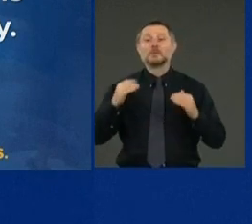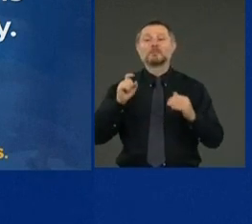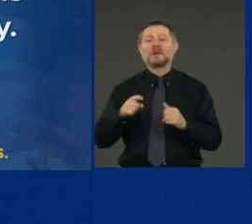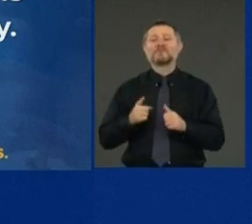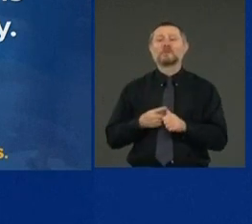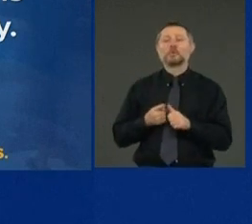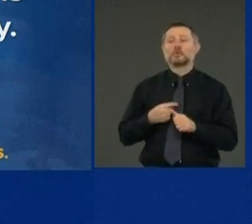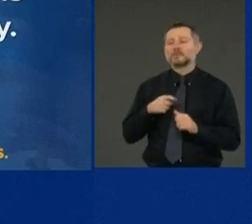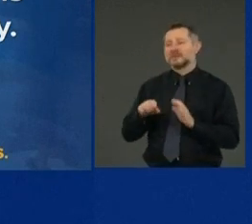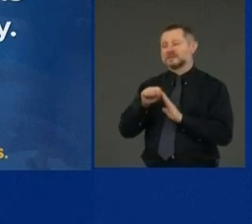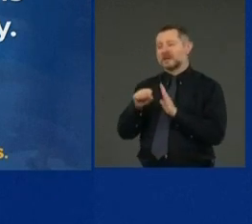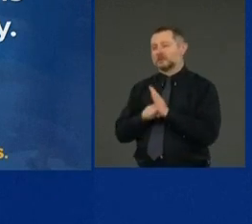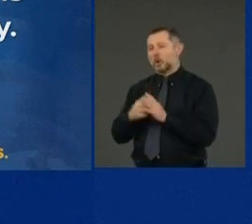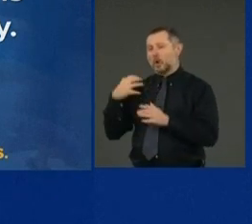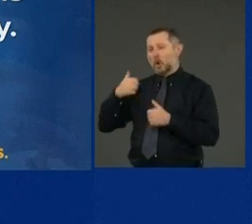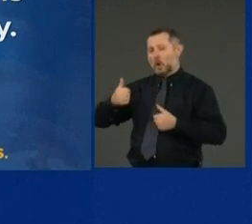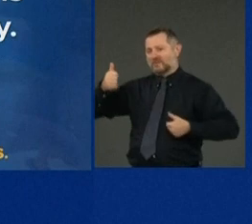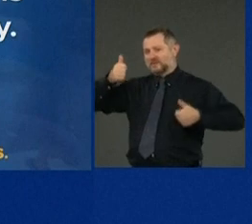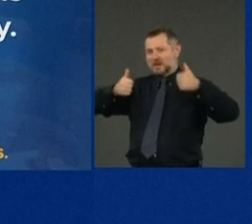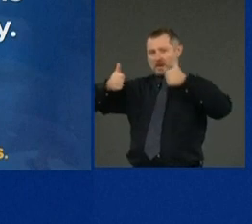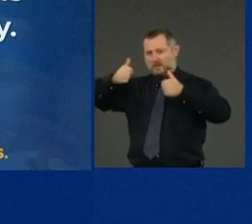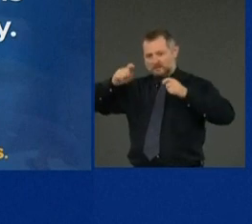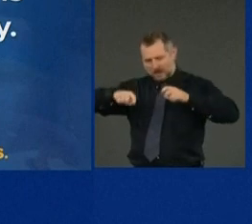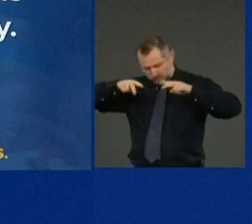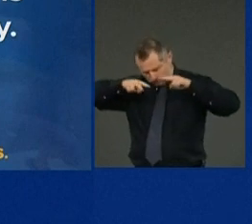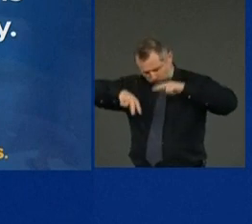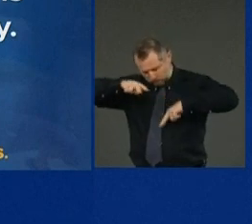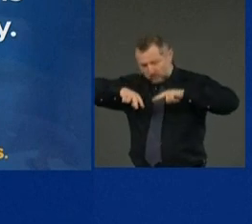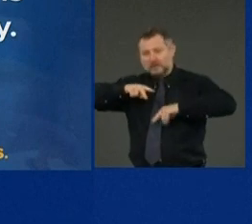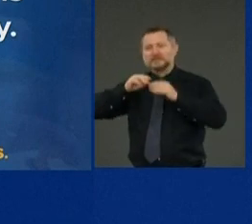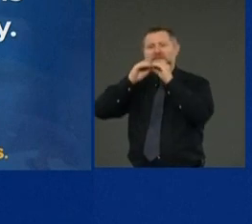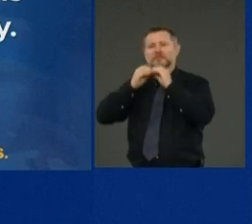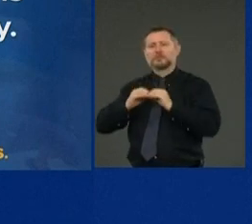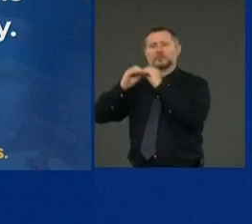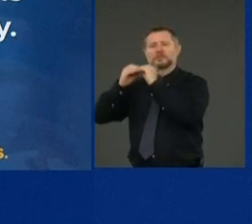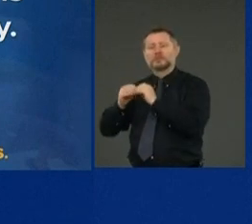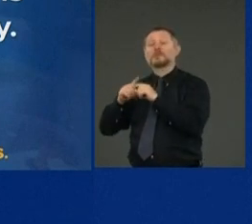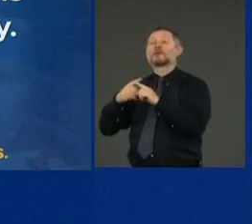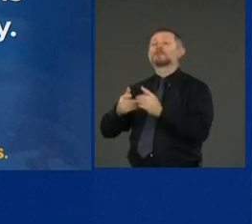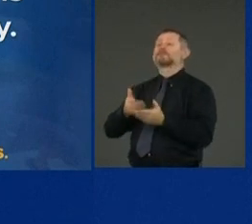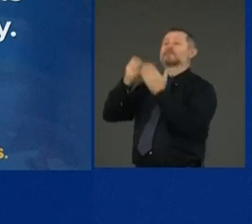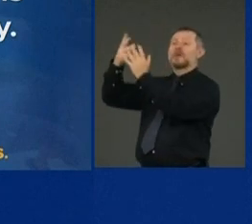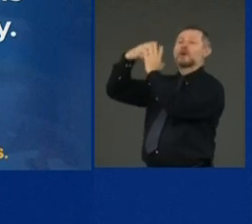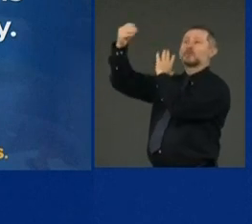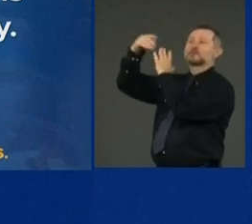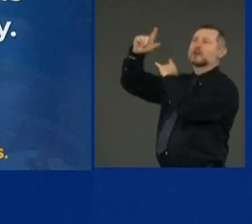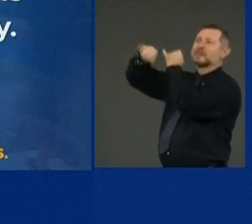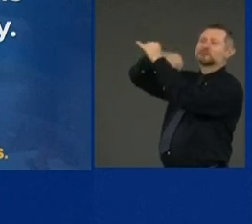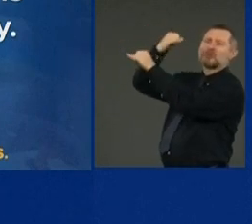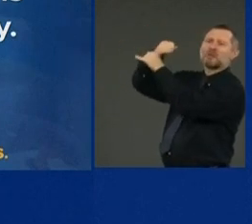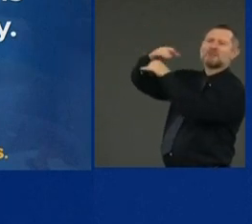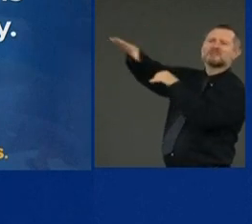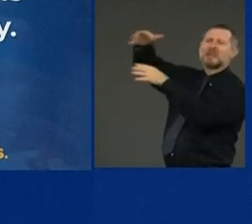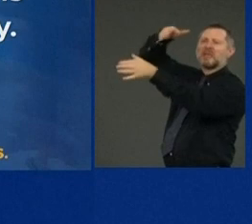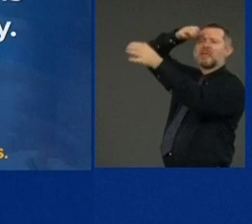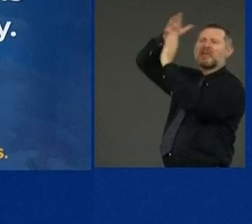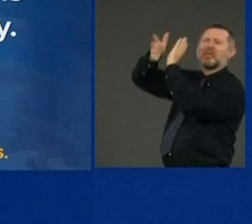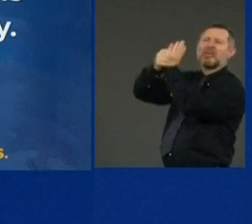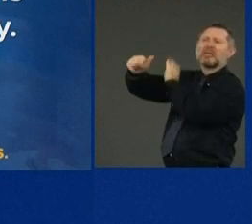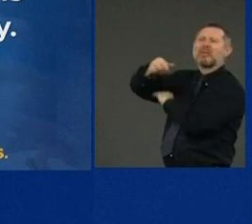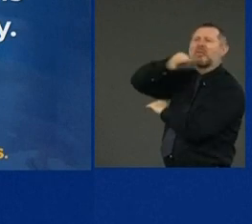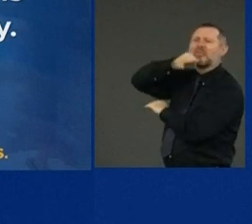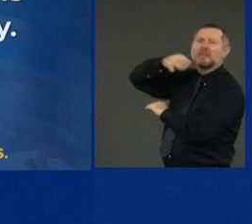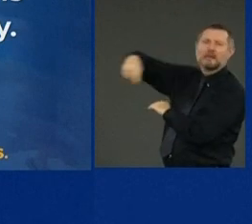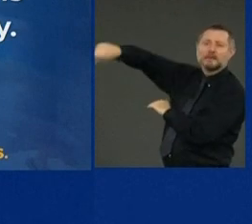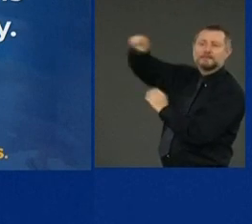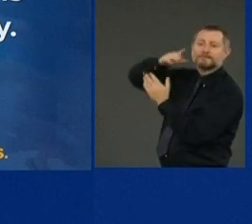data to make sure there's nothing in the data that we're missing. And we don't look at just the top line data that I show you. Not